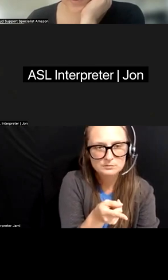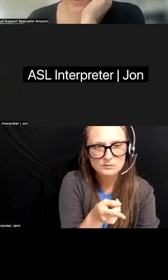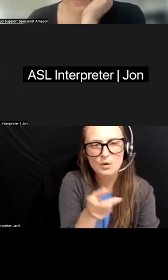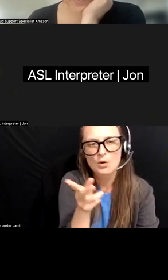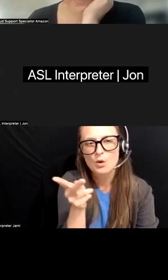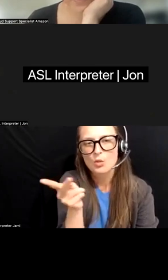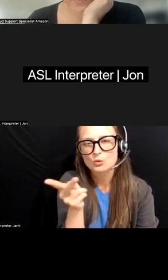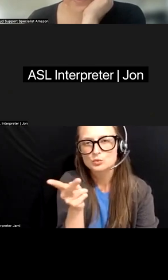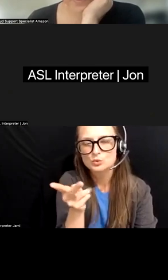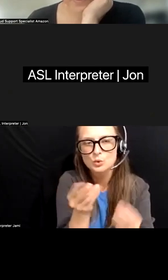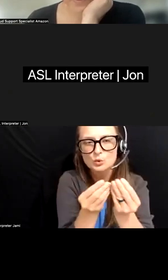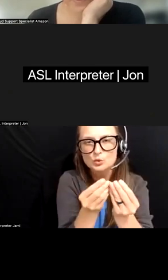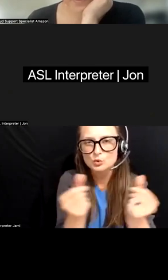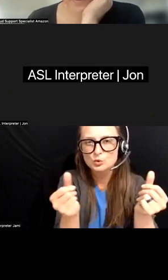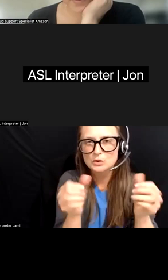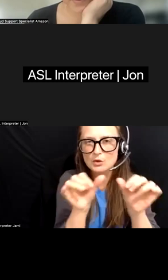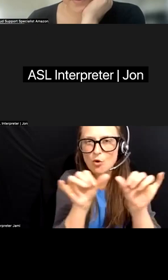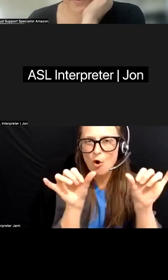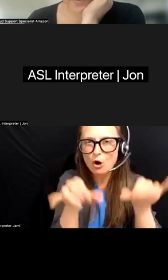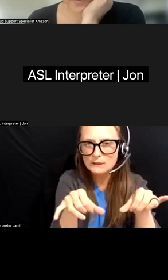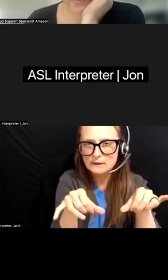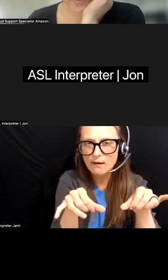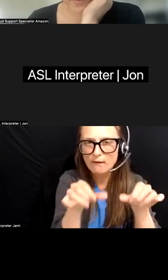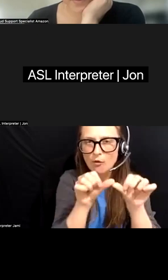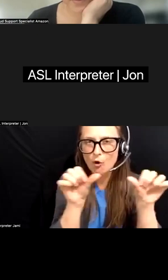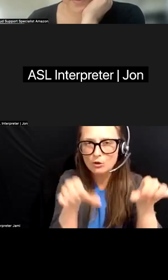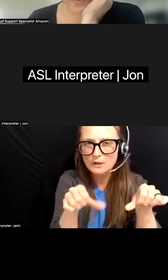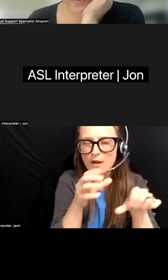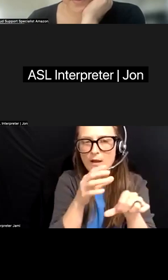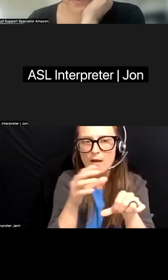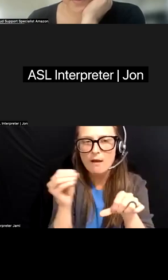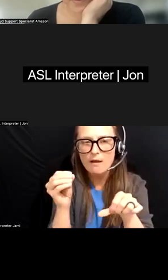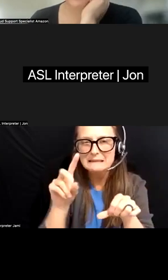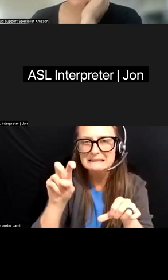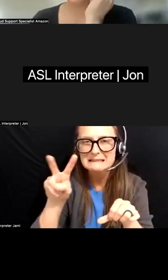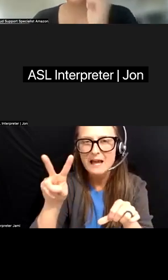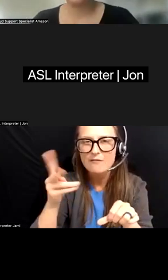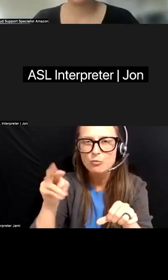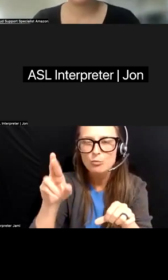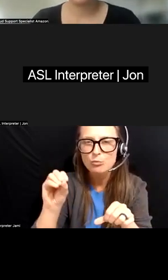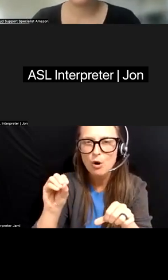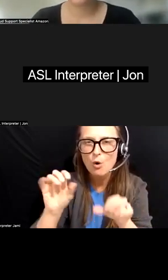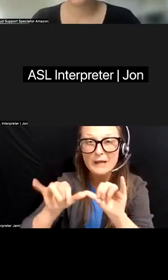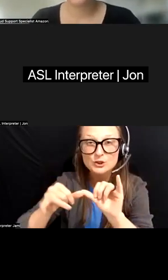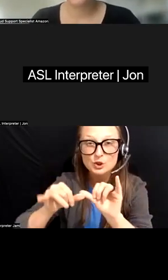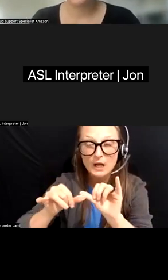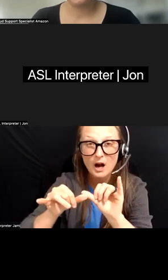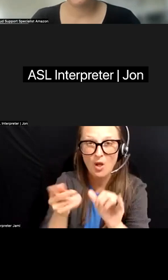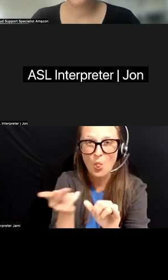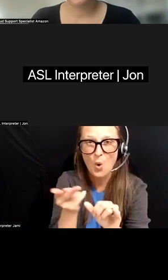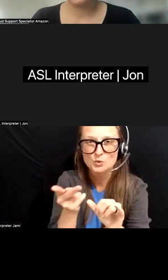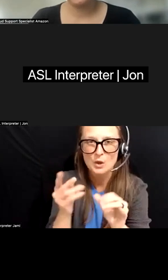The solutions architect and dev pro engineer, these are the most advanced. Usually